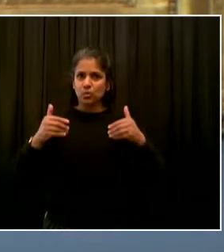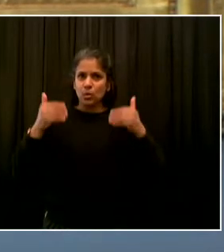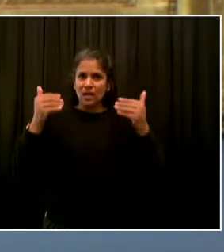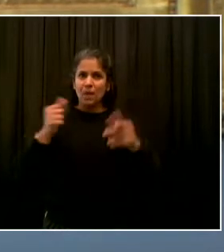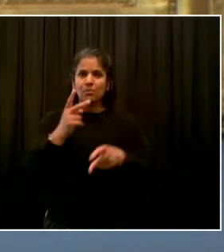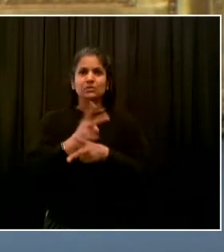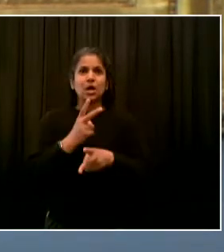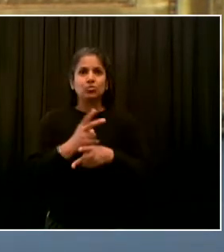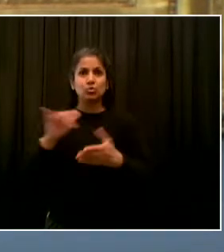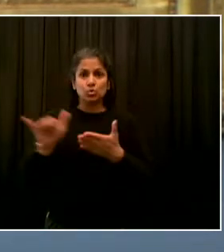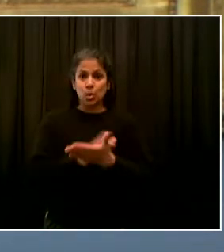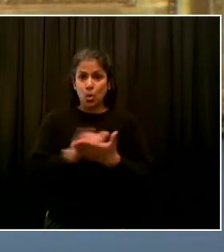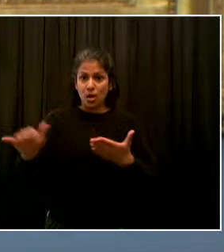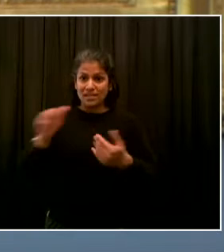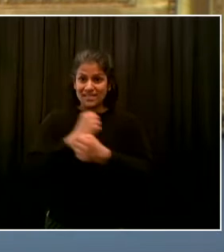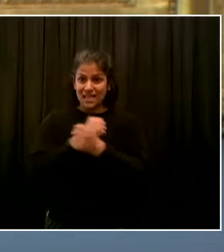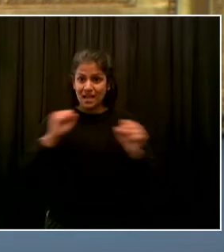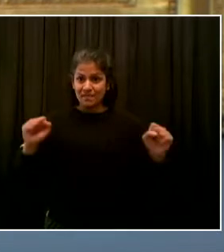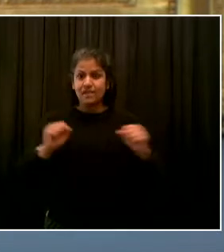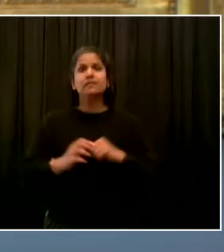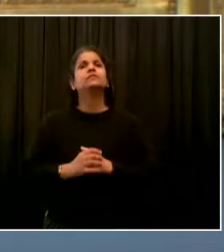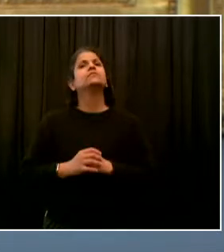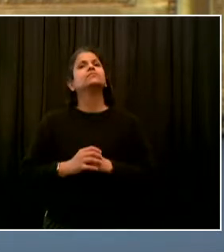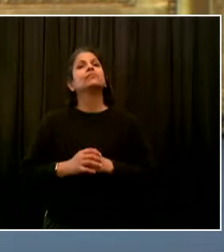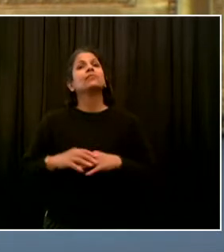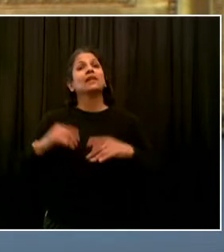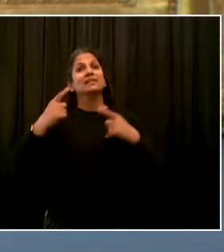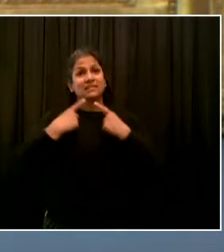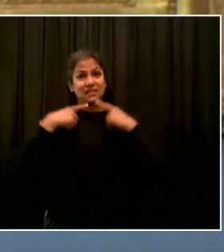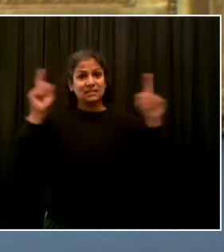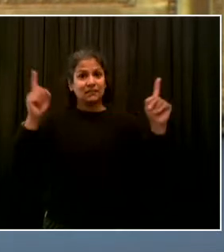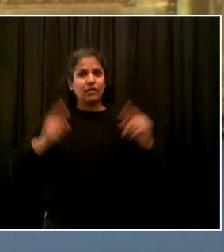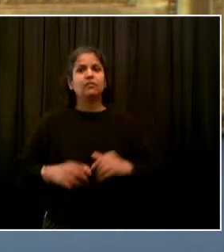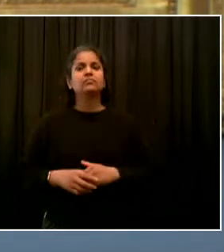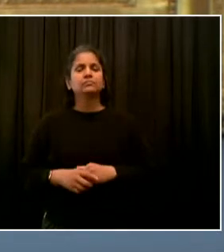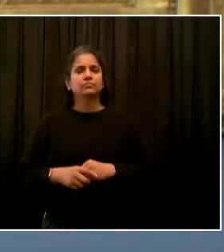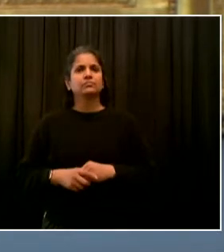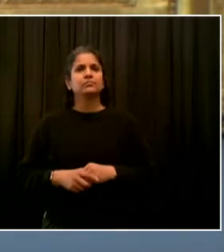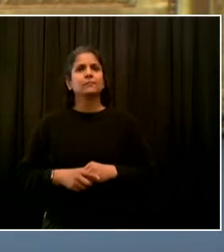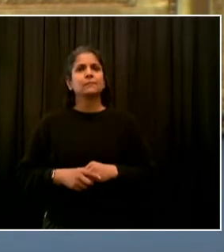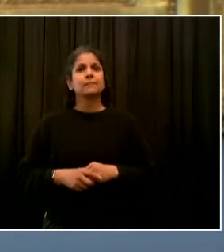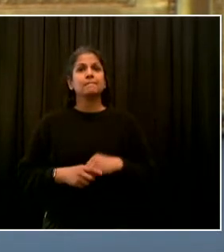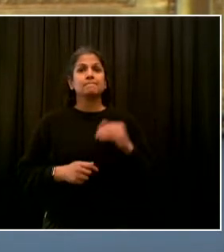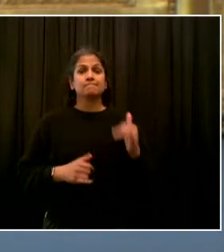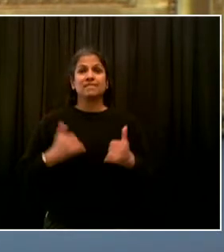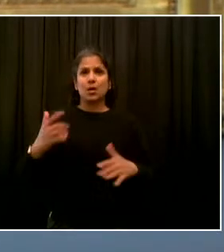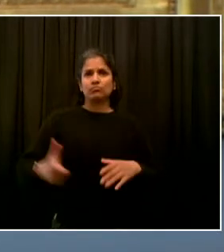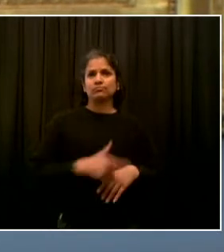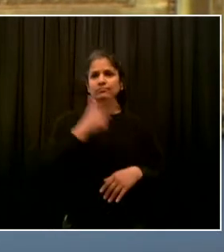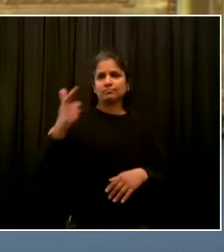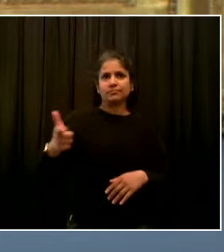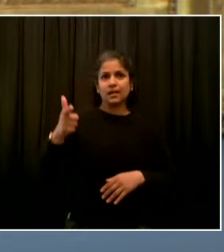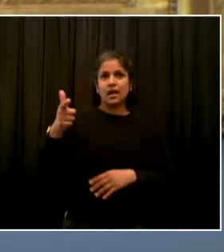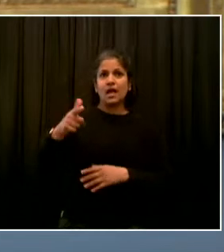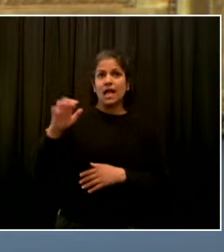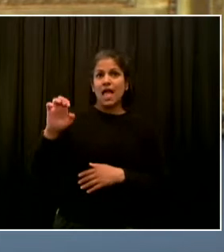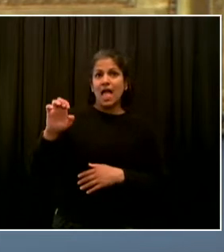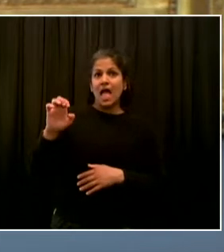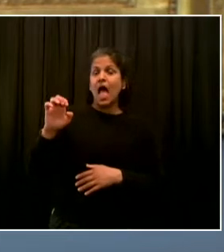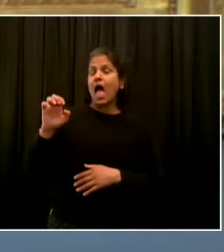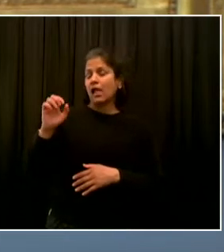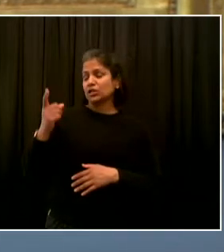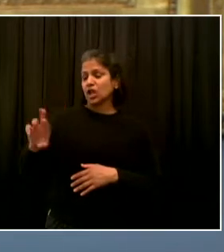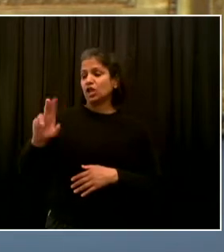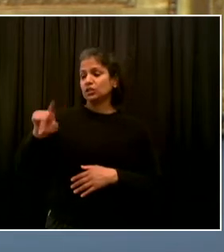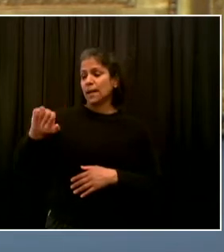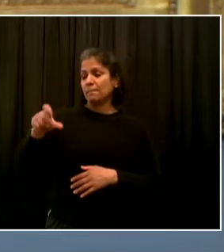to be successful in the recovery that we have witnessed. So I want to turn it over to Dr. Fassan and give you an update on